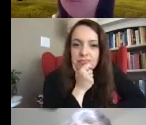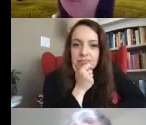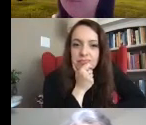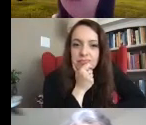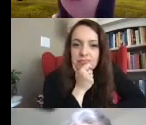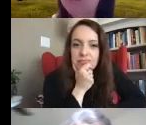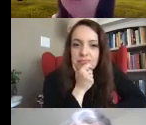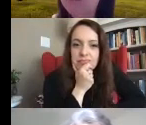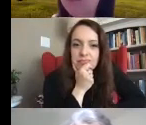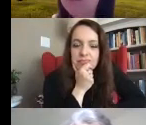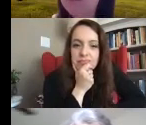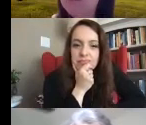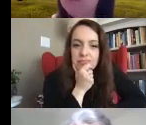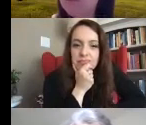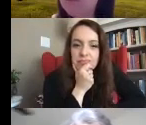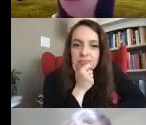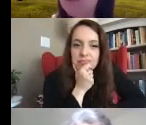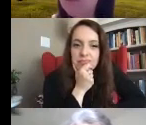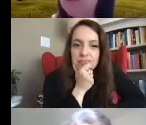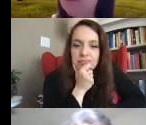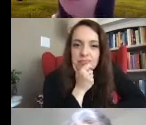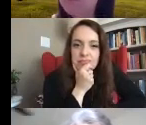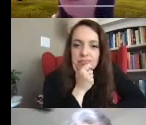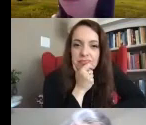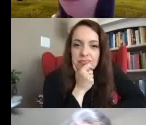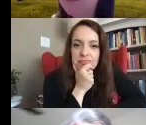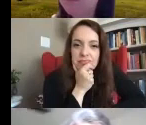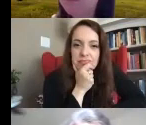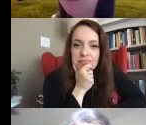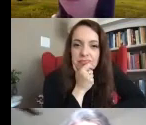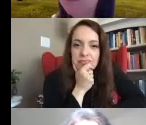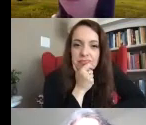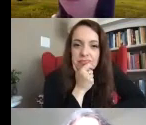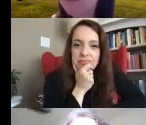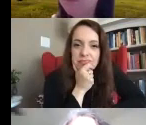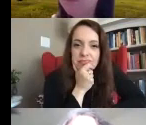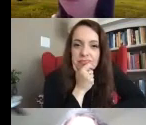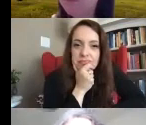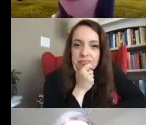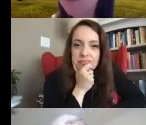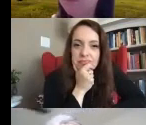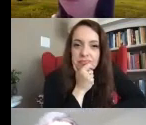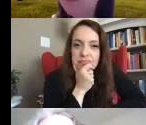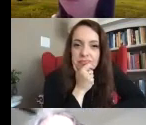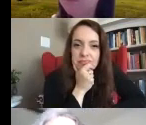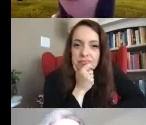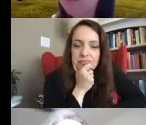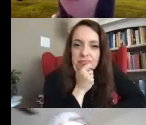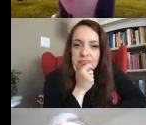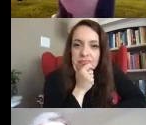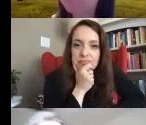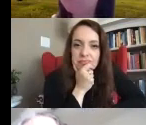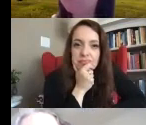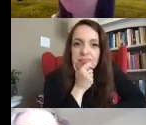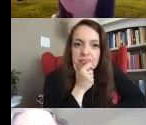so this is the KATH residence doctor housing. And as one can see on this, on one side, it's right next to a very busy